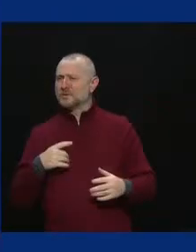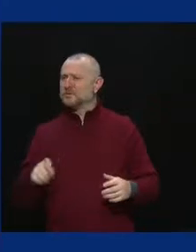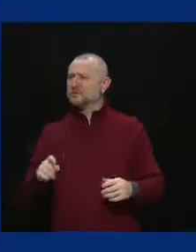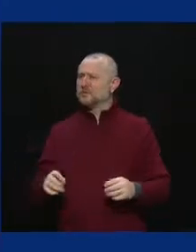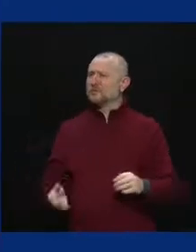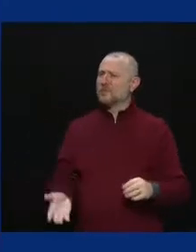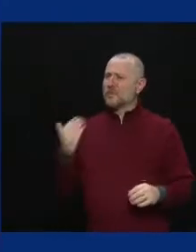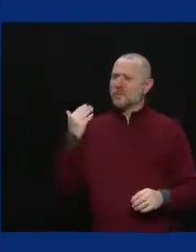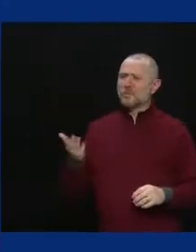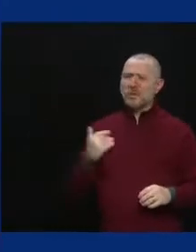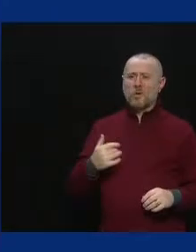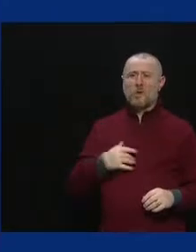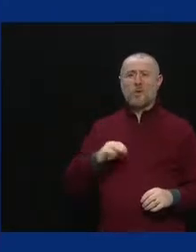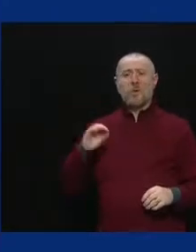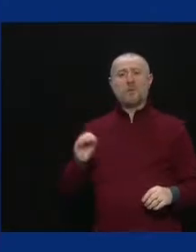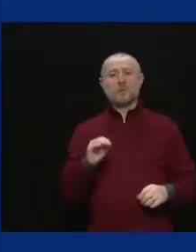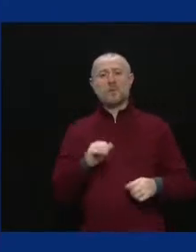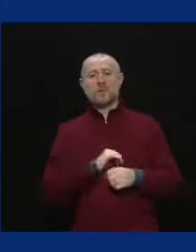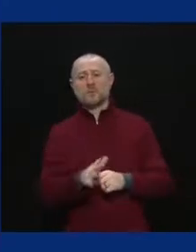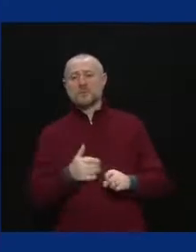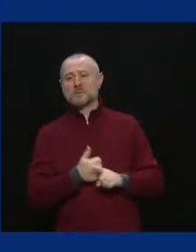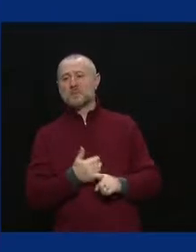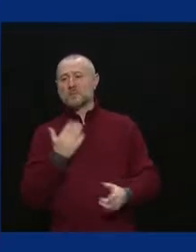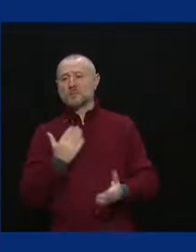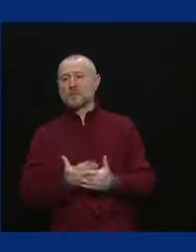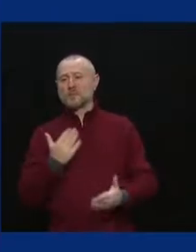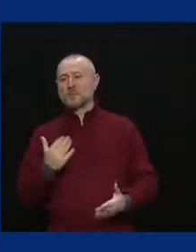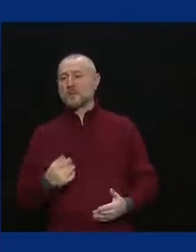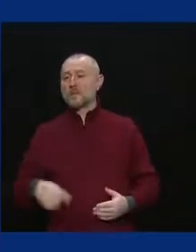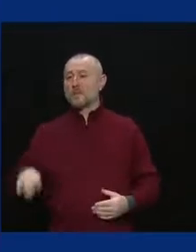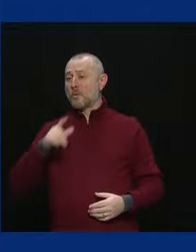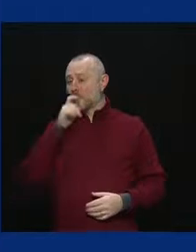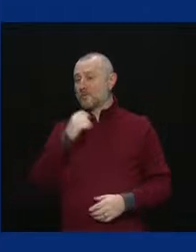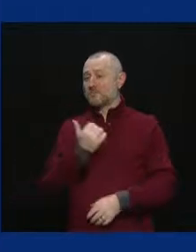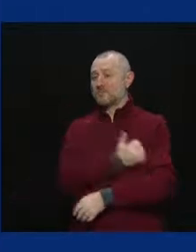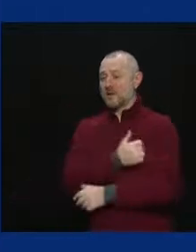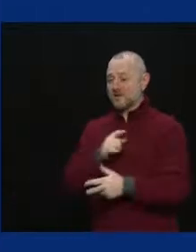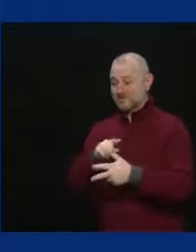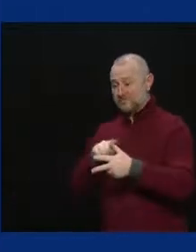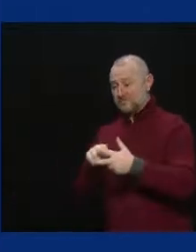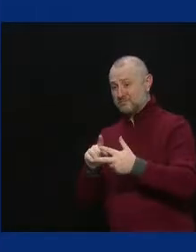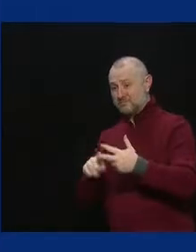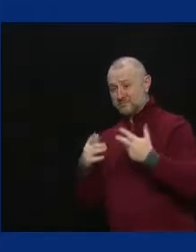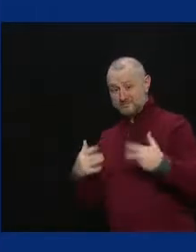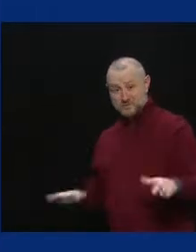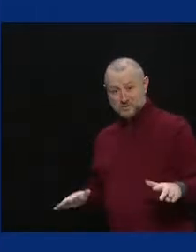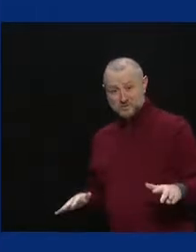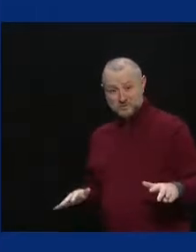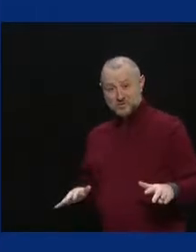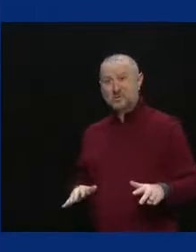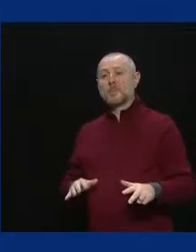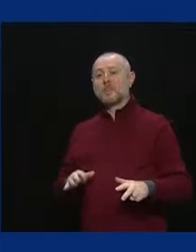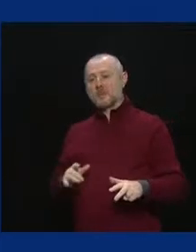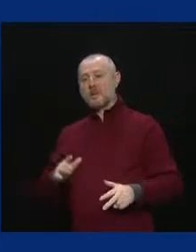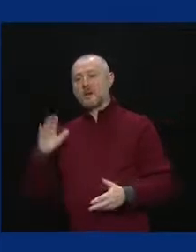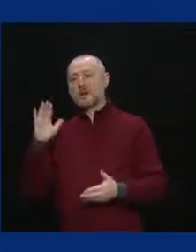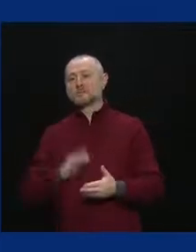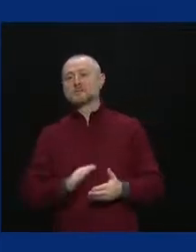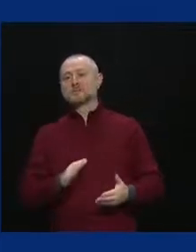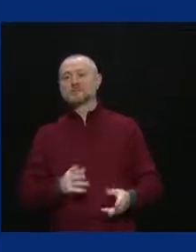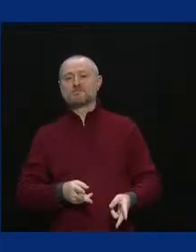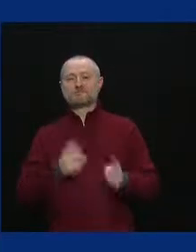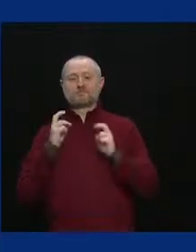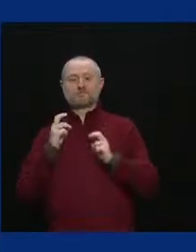variant showed us that those who were vaccinated and boosted had a much lower chance of being